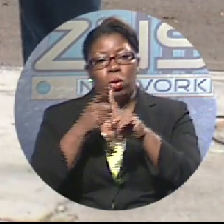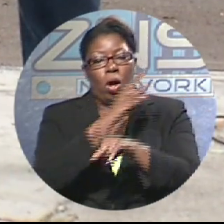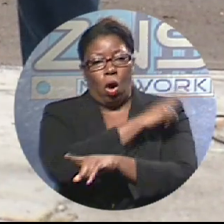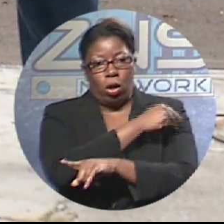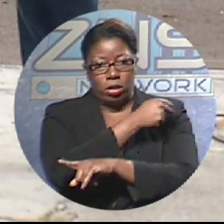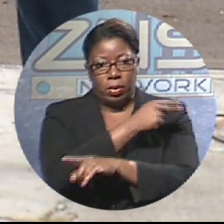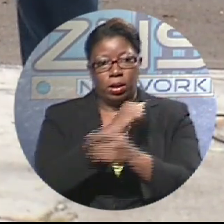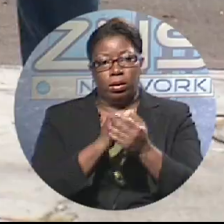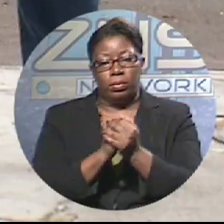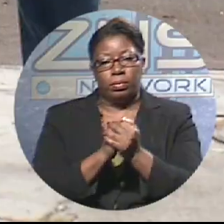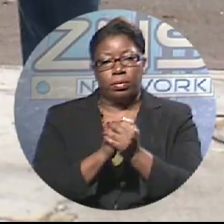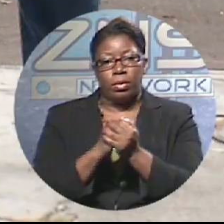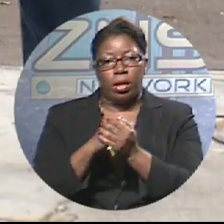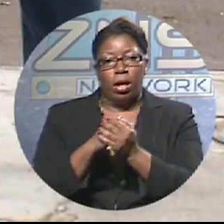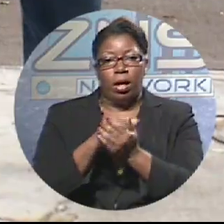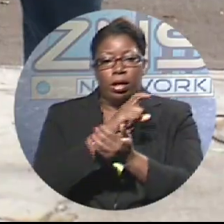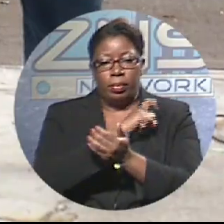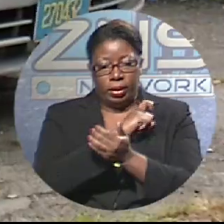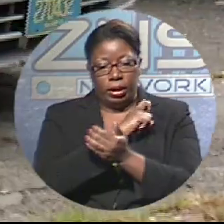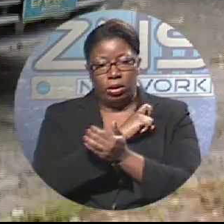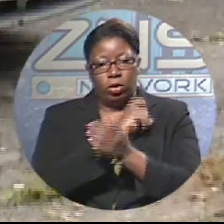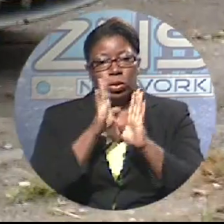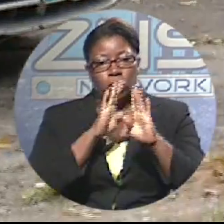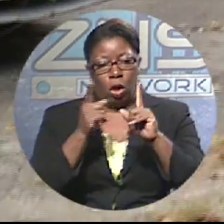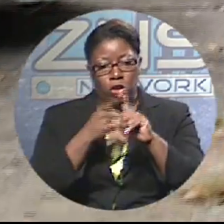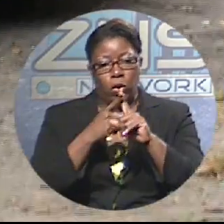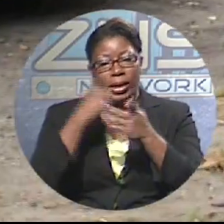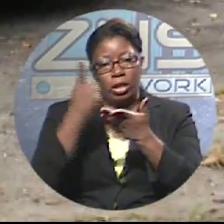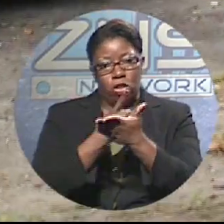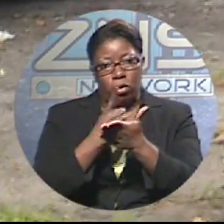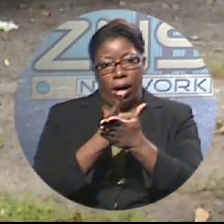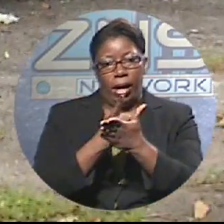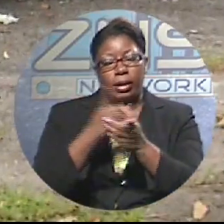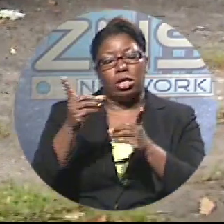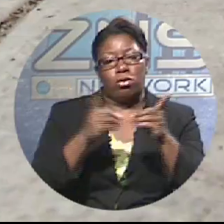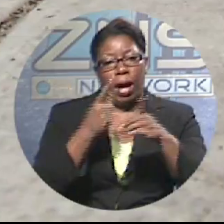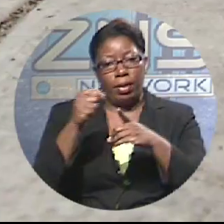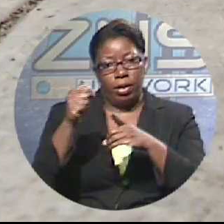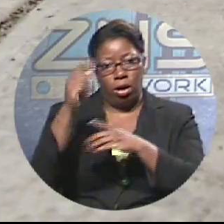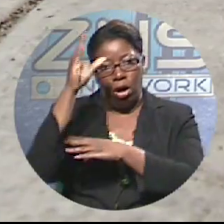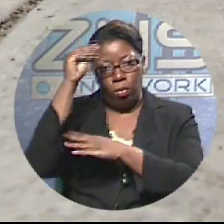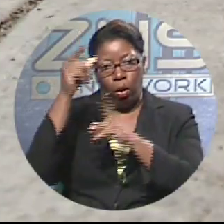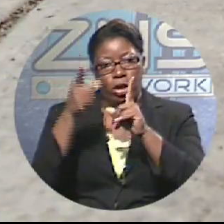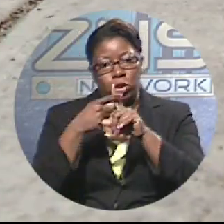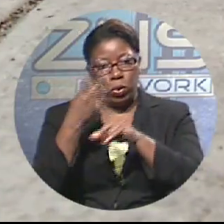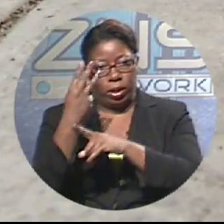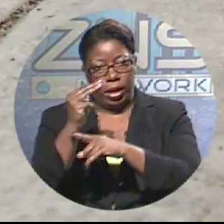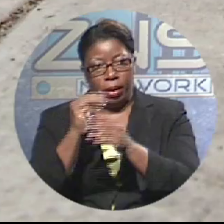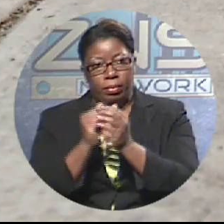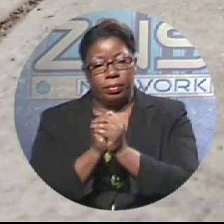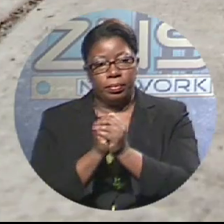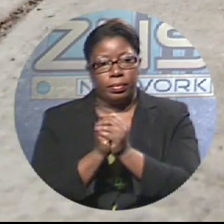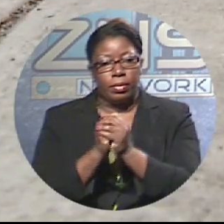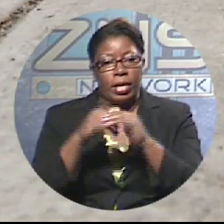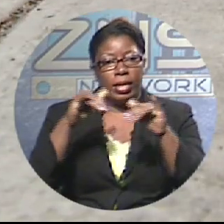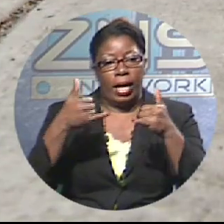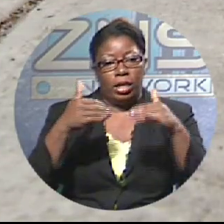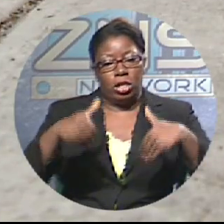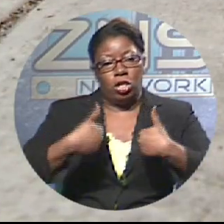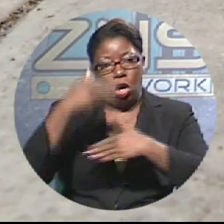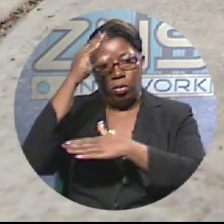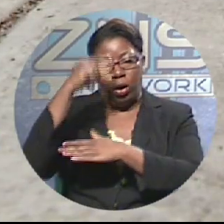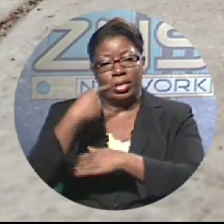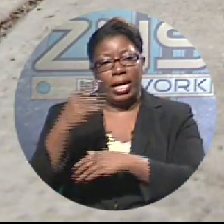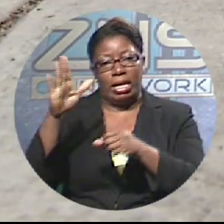them, and that was that. The broad daylight shooting has sent shockwaves through the community as these young men say enough is